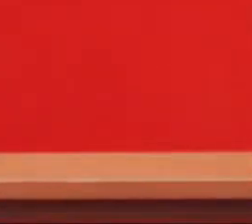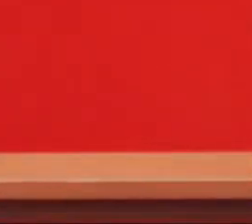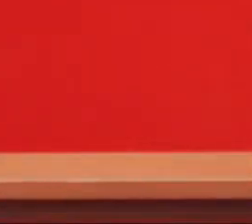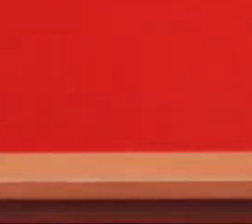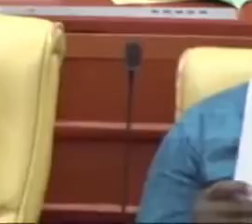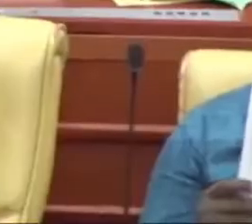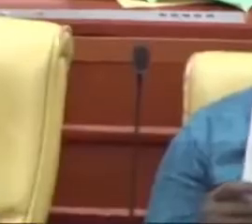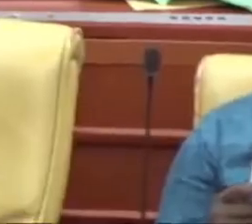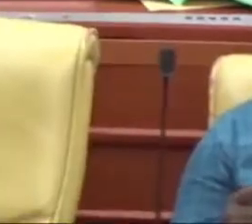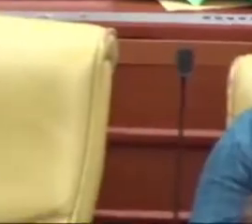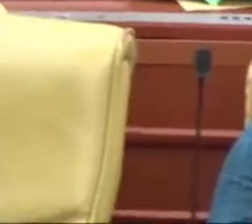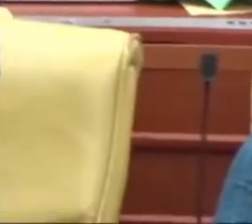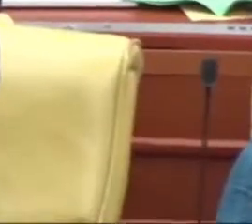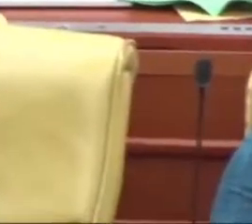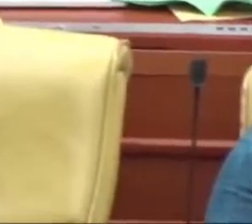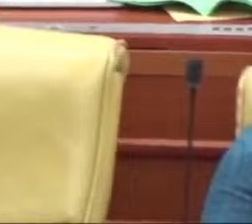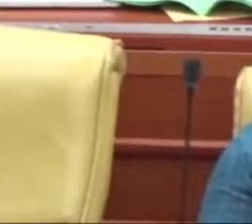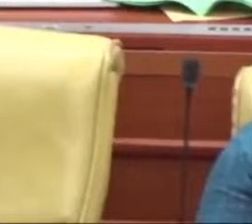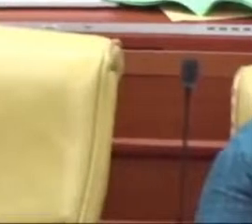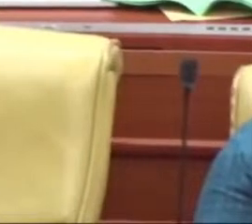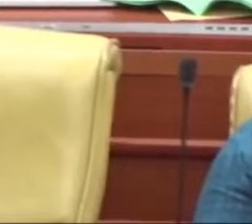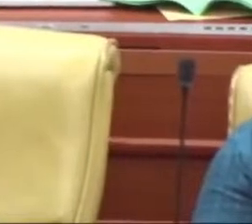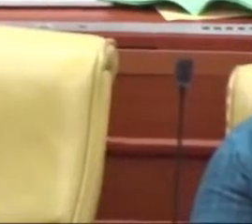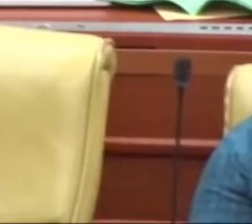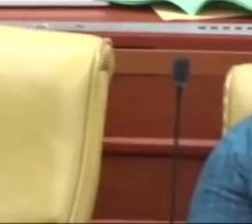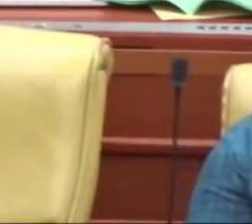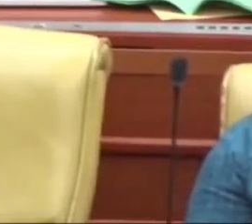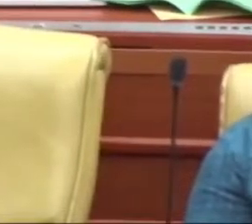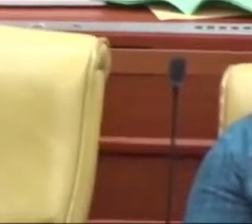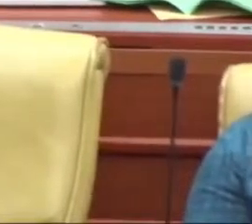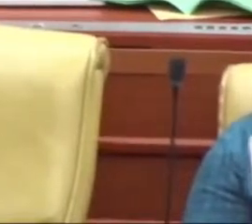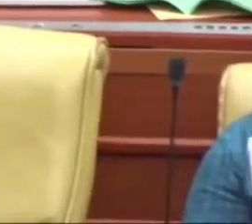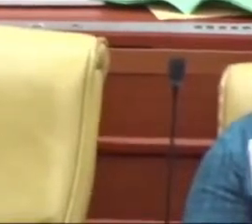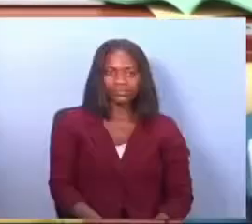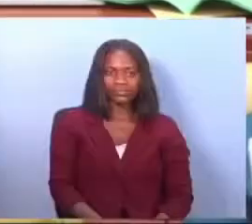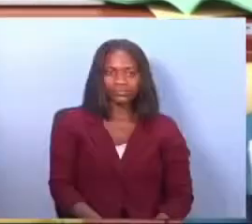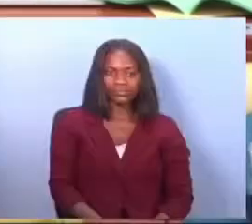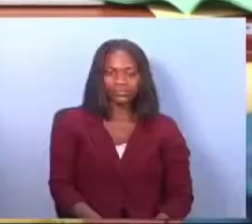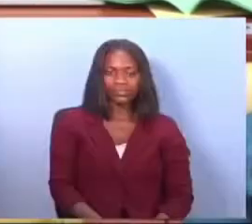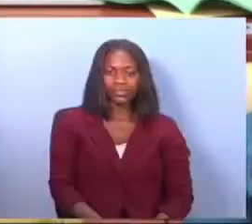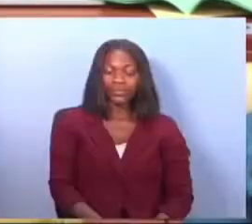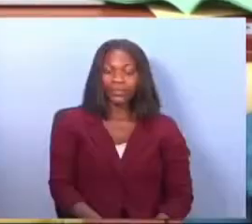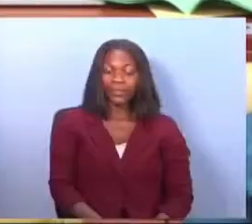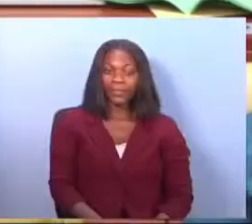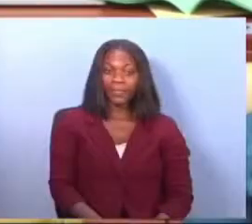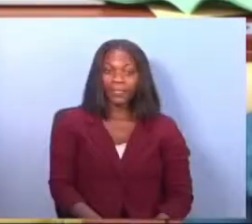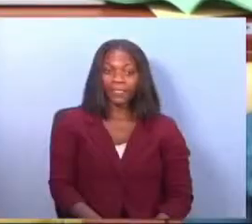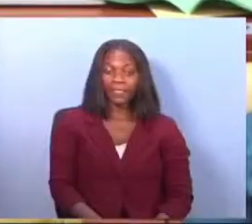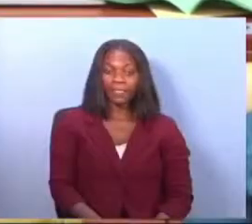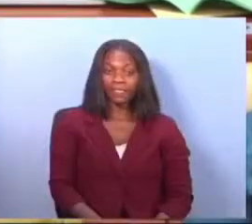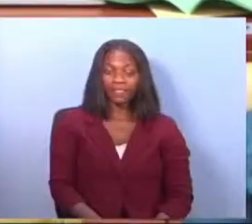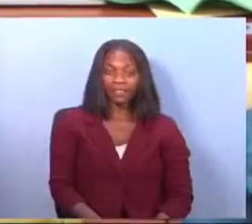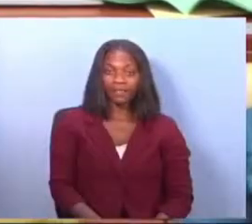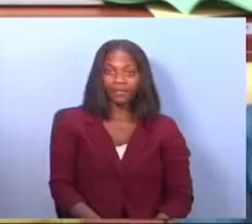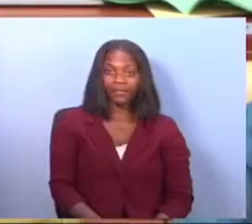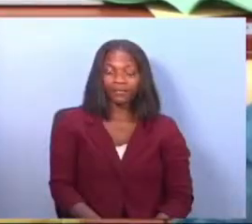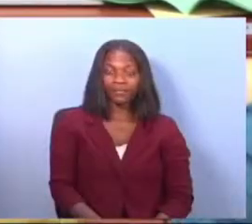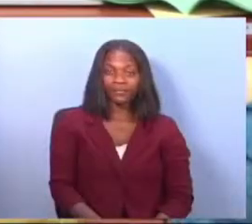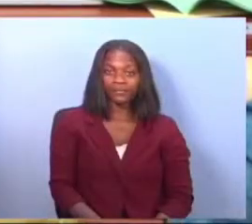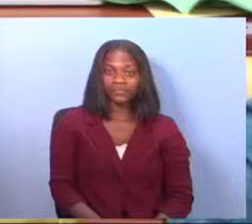Honorable Oredu Charles Esiaku was present but has been marked absent for the attention of the table office.